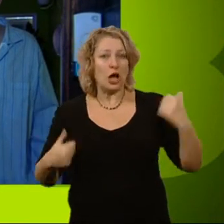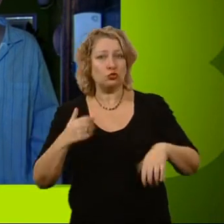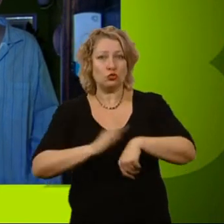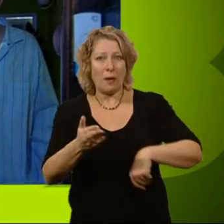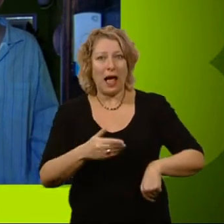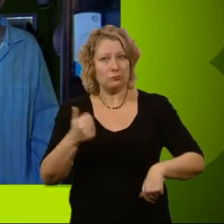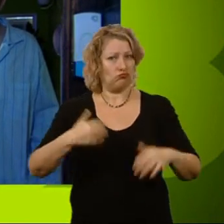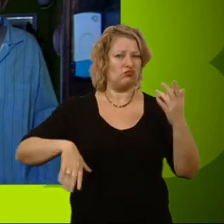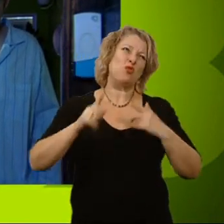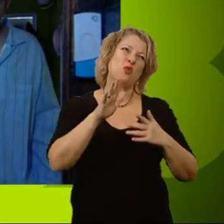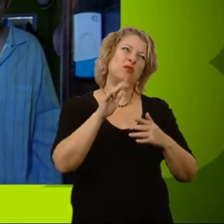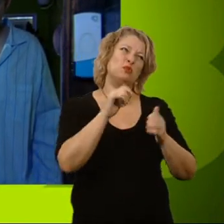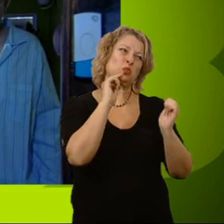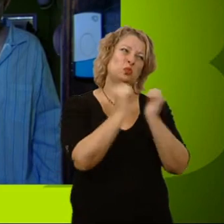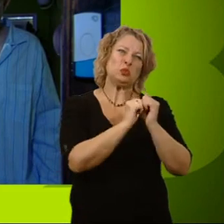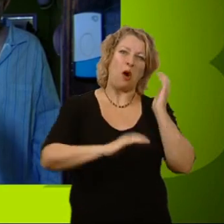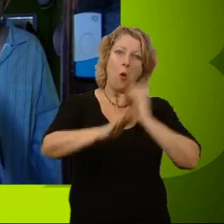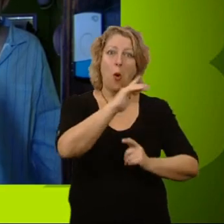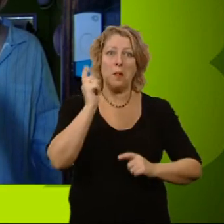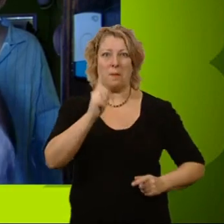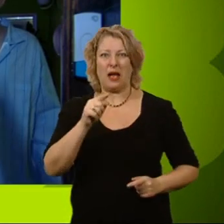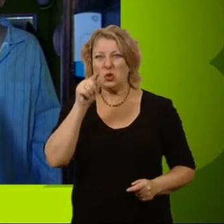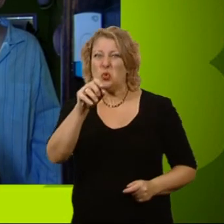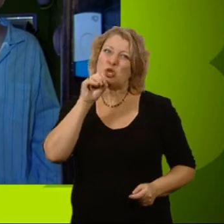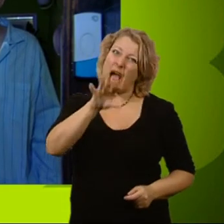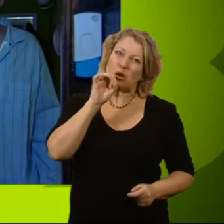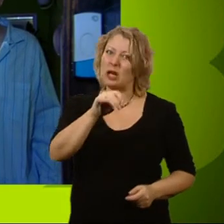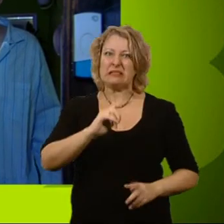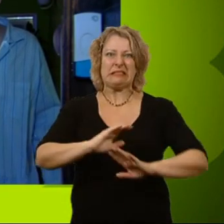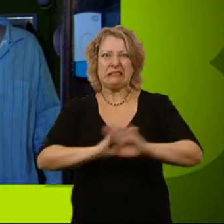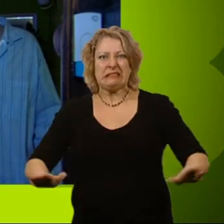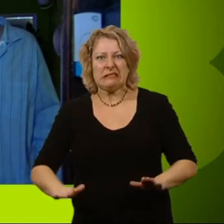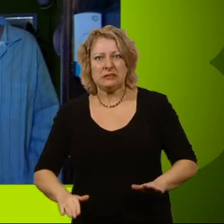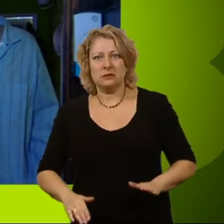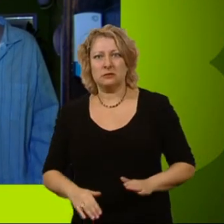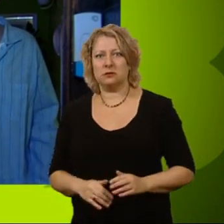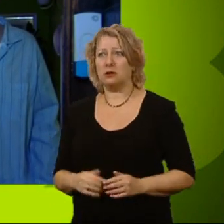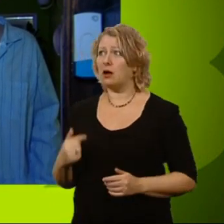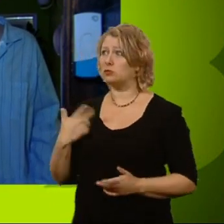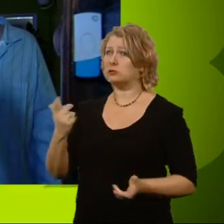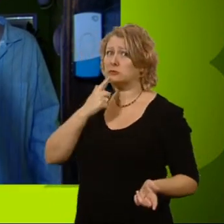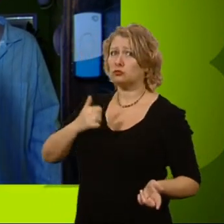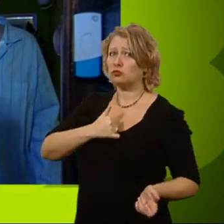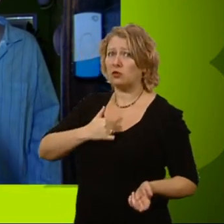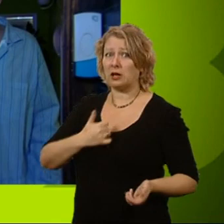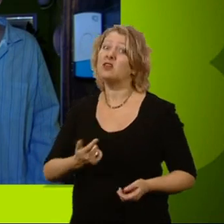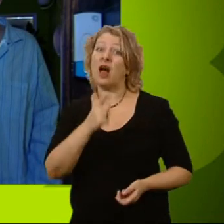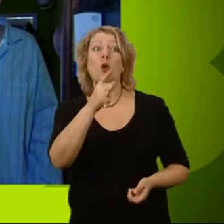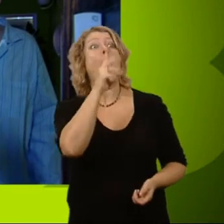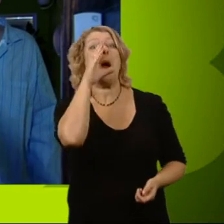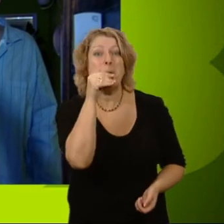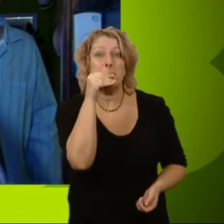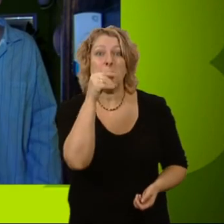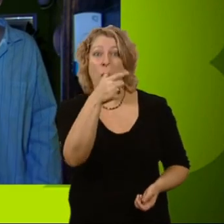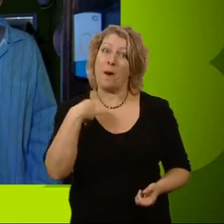not everyone's cup of tea, but it helps me get to sleep. But your shouting doesn't! All I can do is apologise, I'm really... Yeah, well, either you belt up, or I'll give